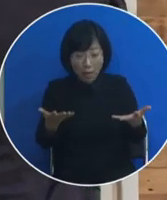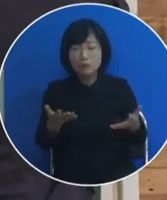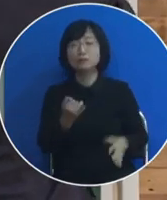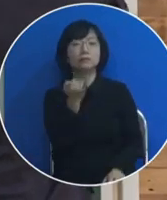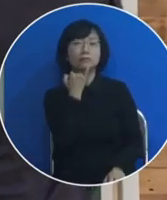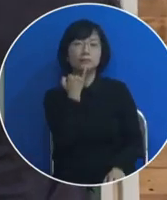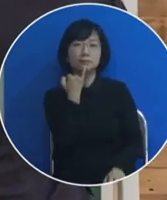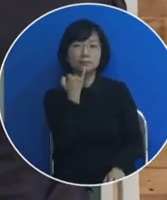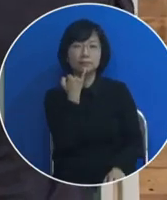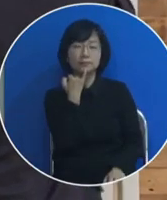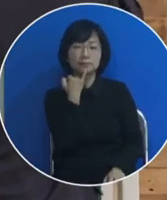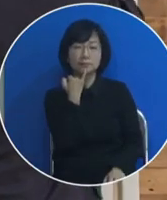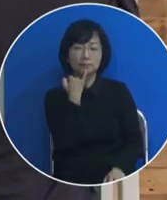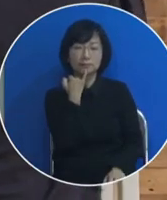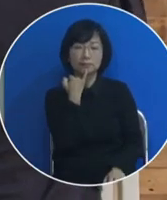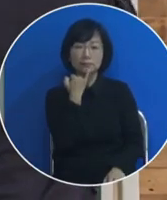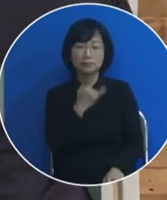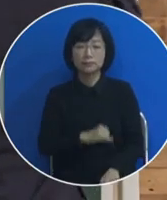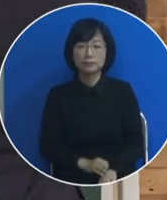now.